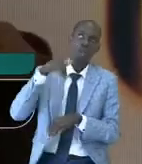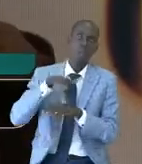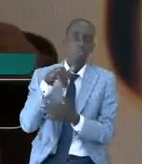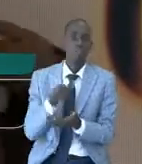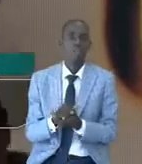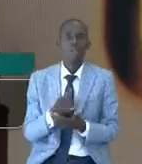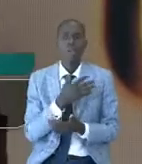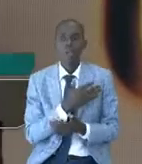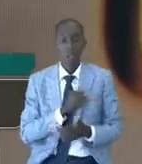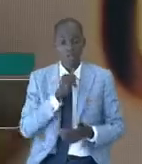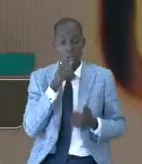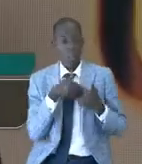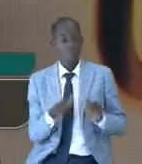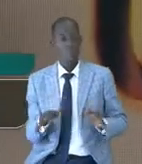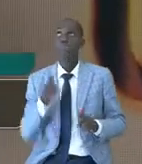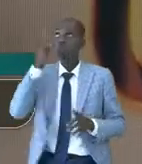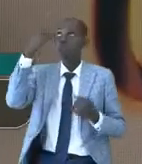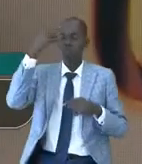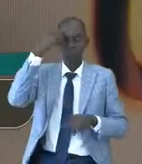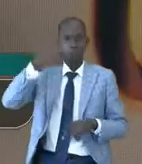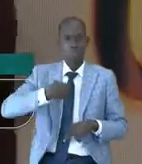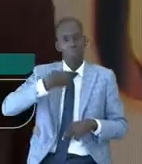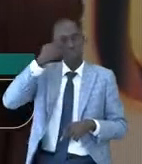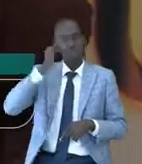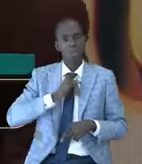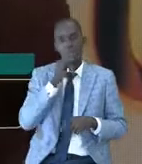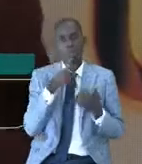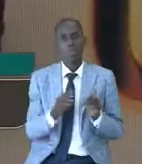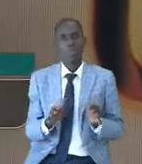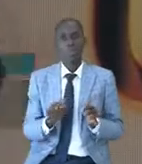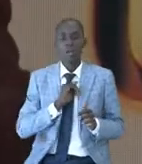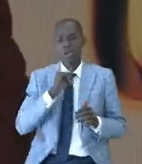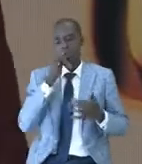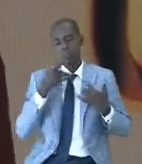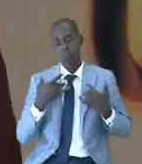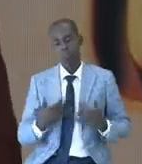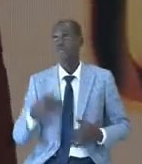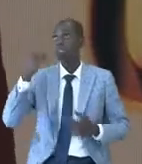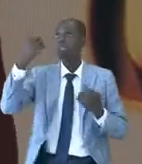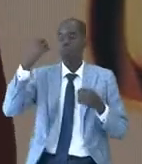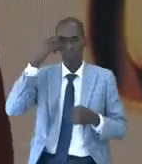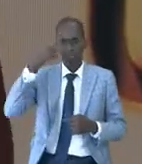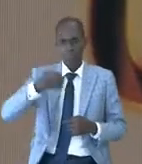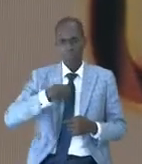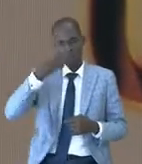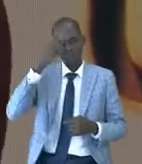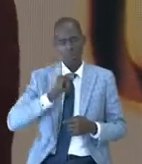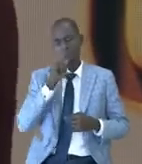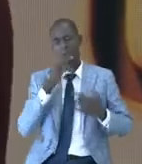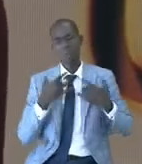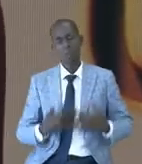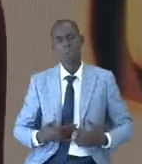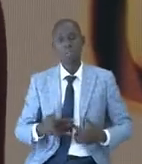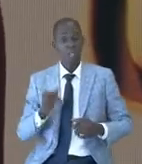I'm lost. That's why Christ came. I'm down. That's why Christ came. I've